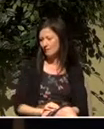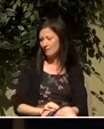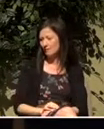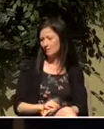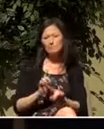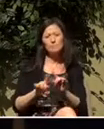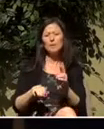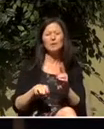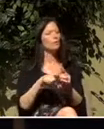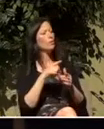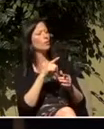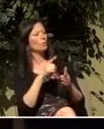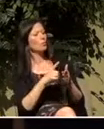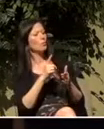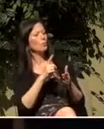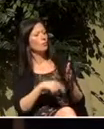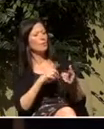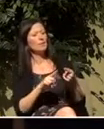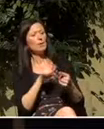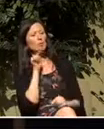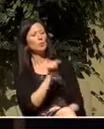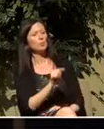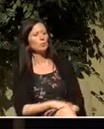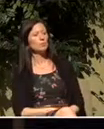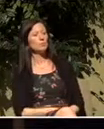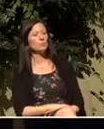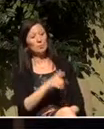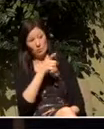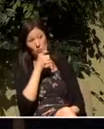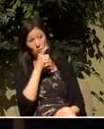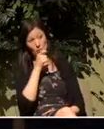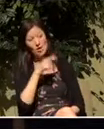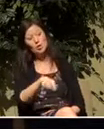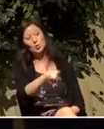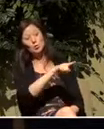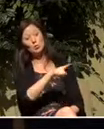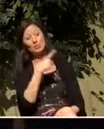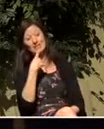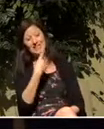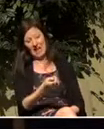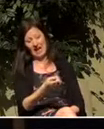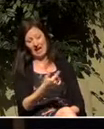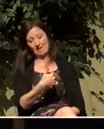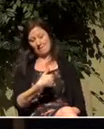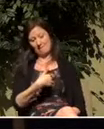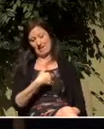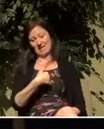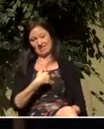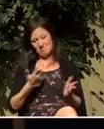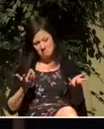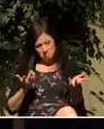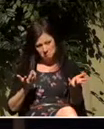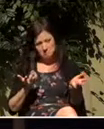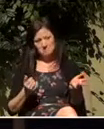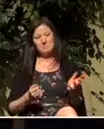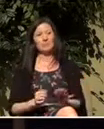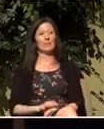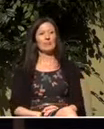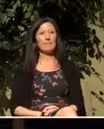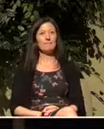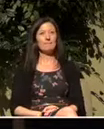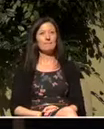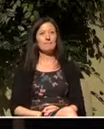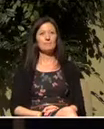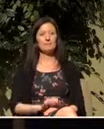"But what about you?" he asked. "Who do you say that I am?" Simon